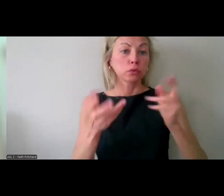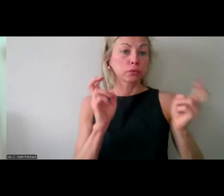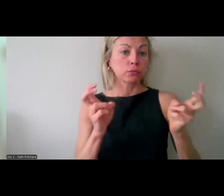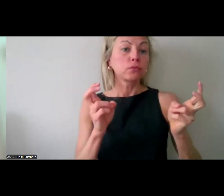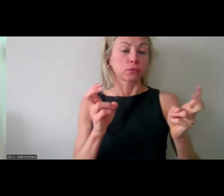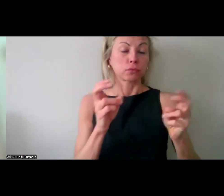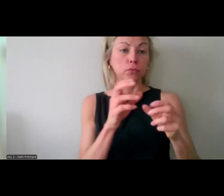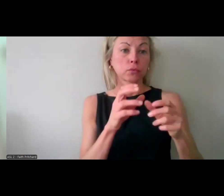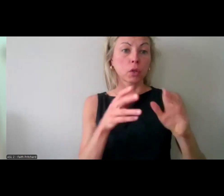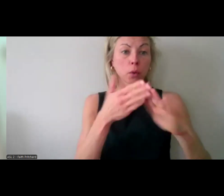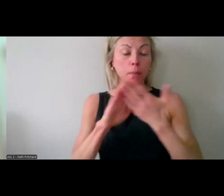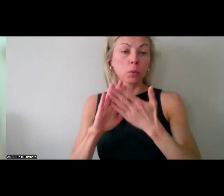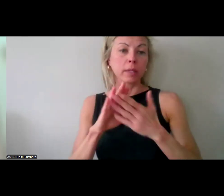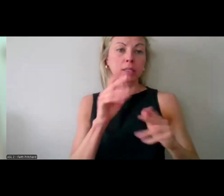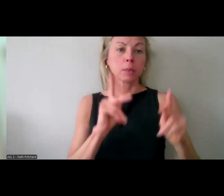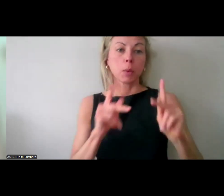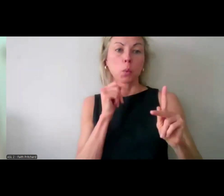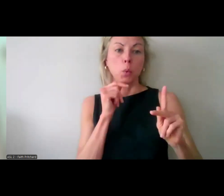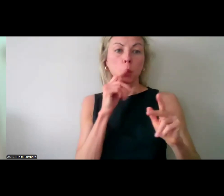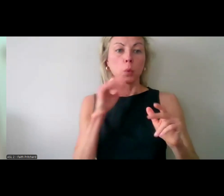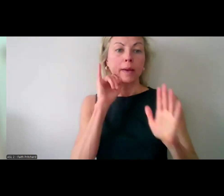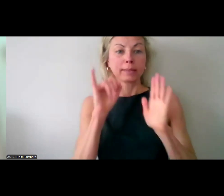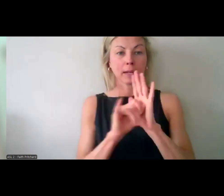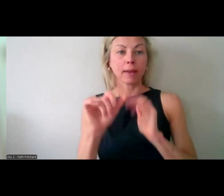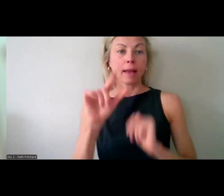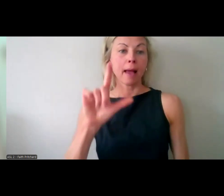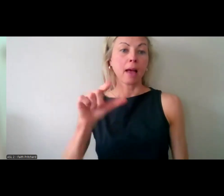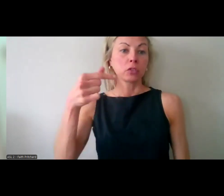older adults who identify as LGBTQIA+.